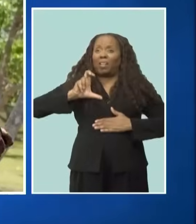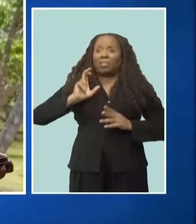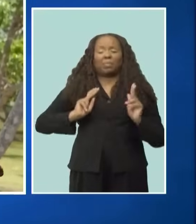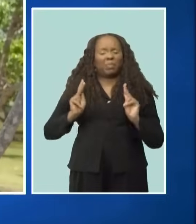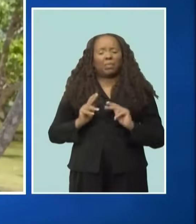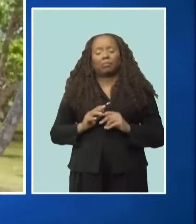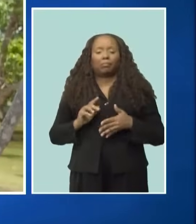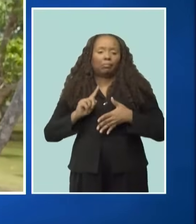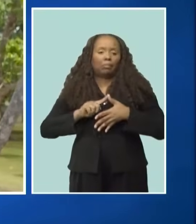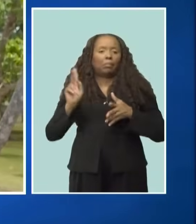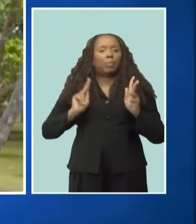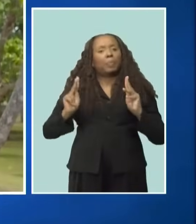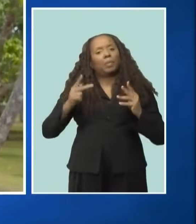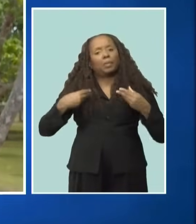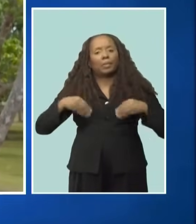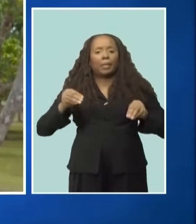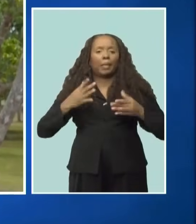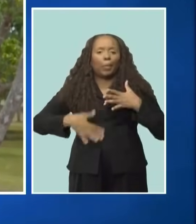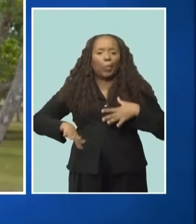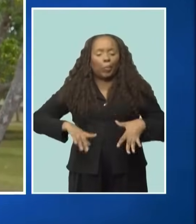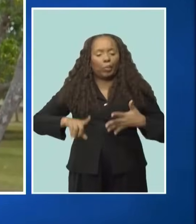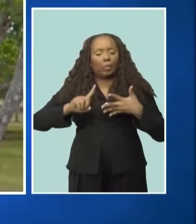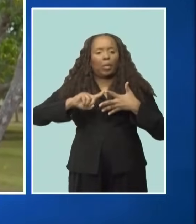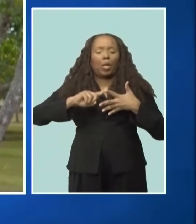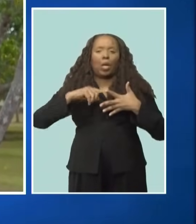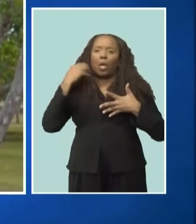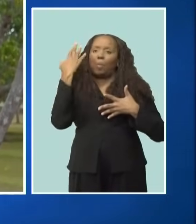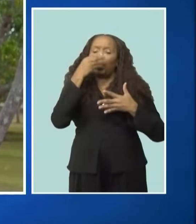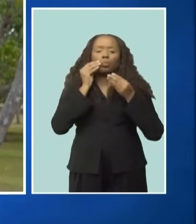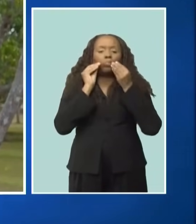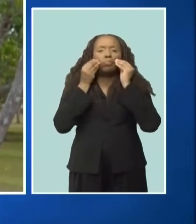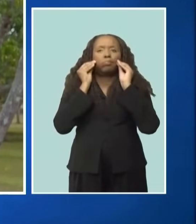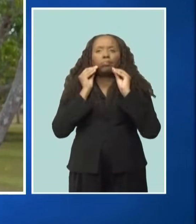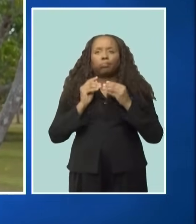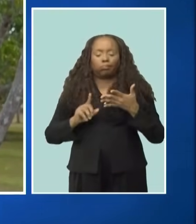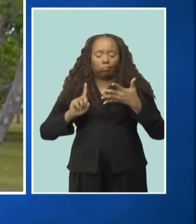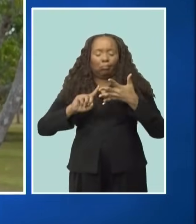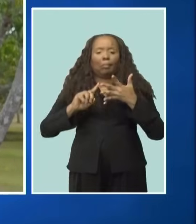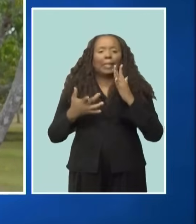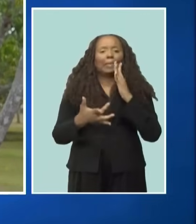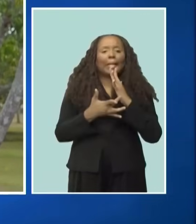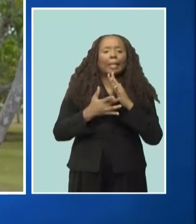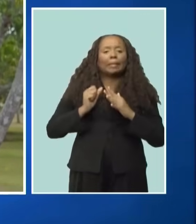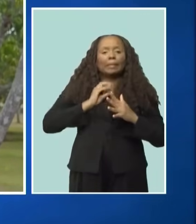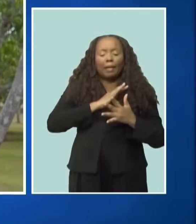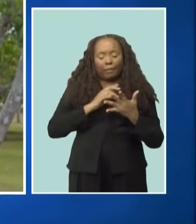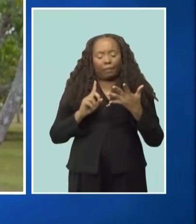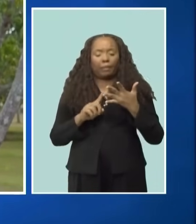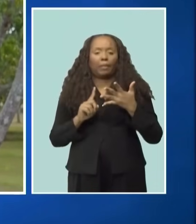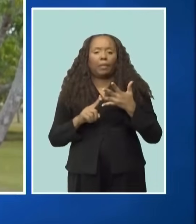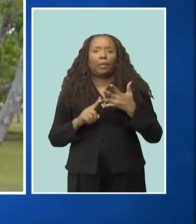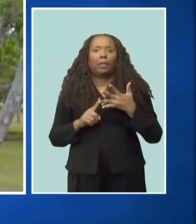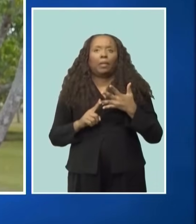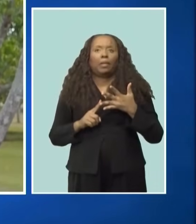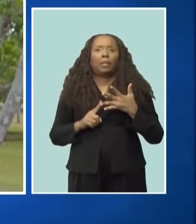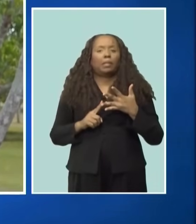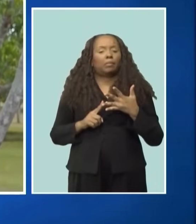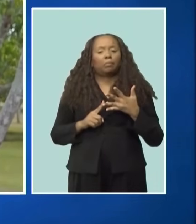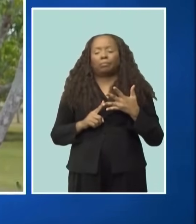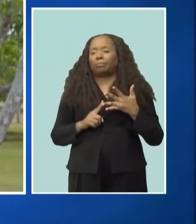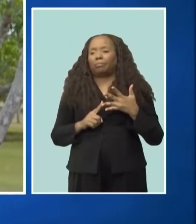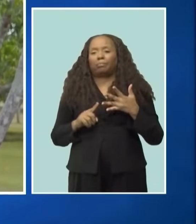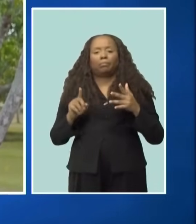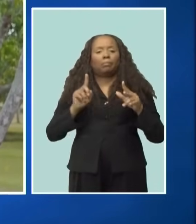beauty technicians, even our staff that we employ directly, from our technical staff to staff from the sponsors. Over